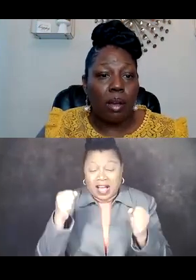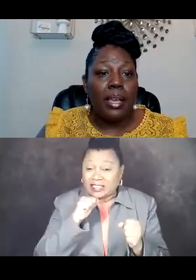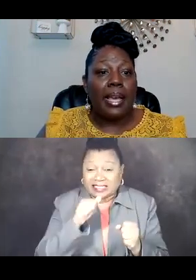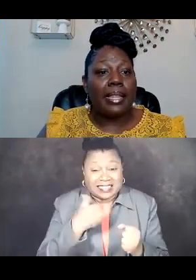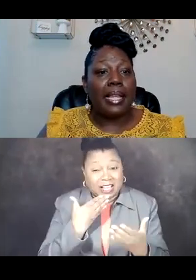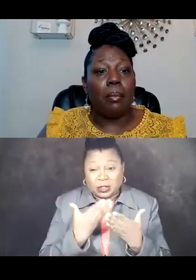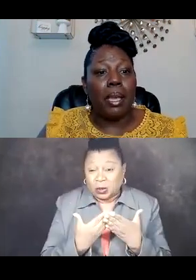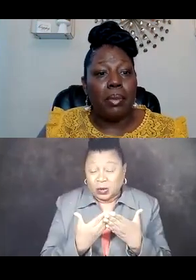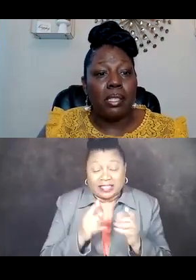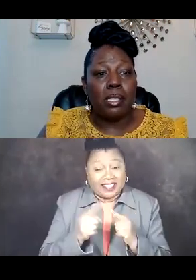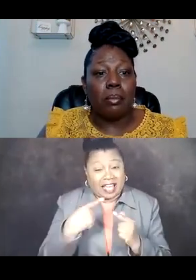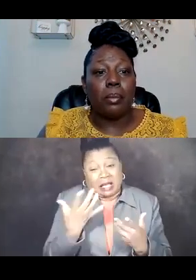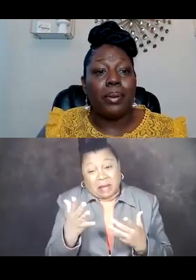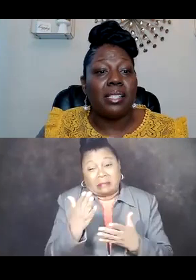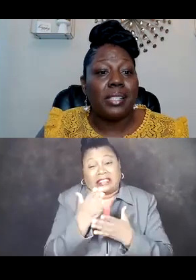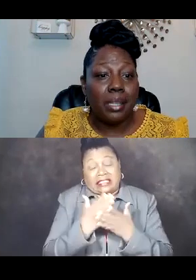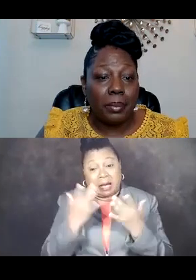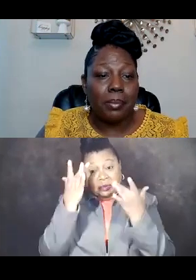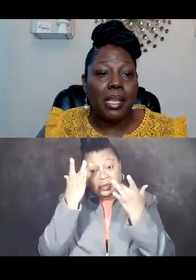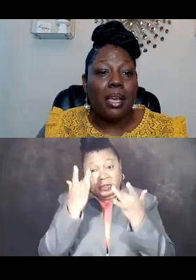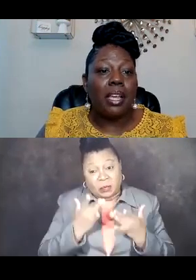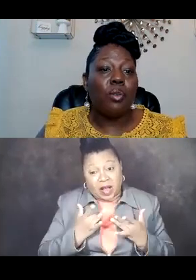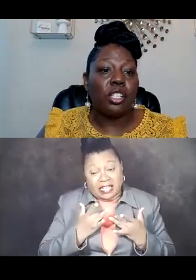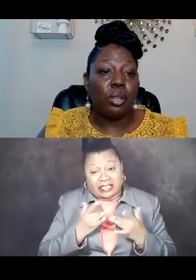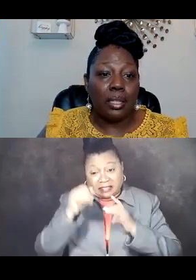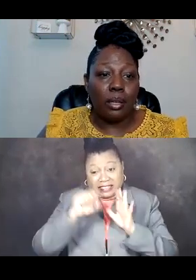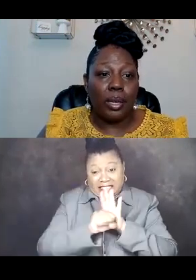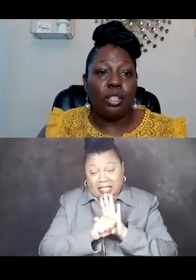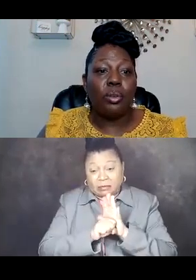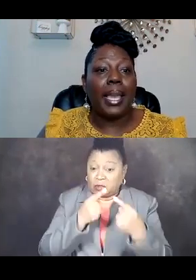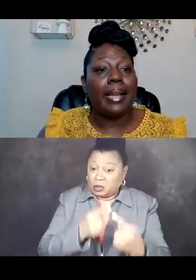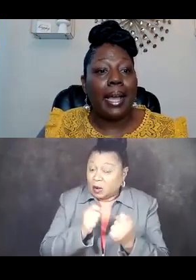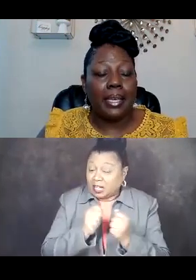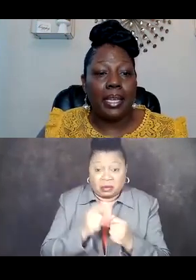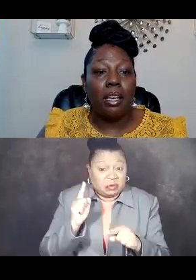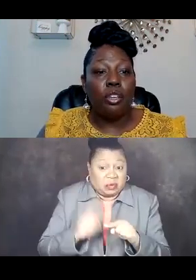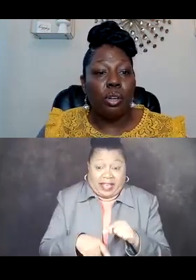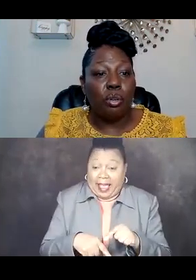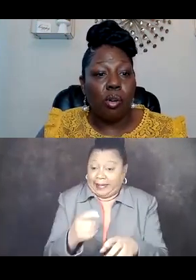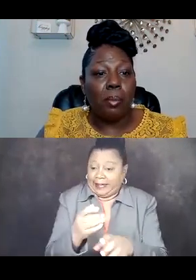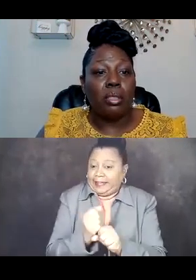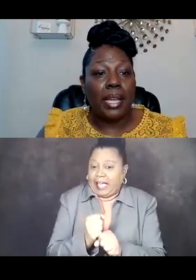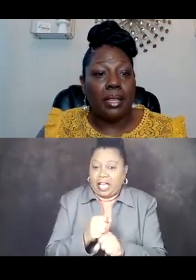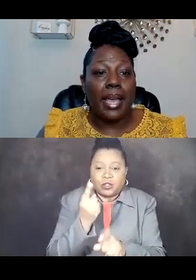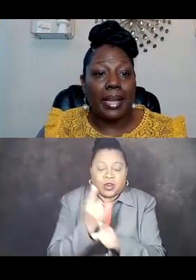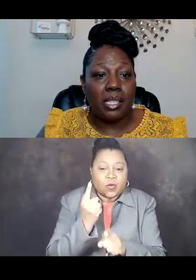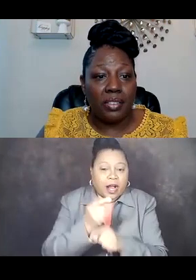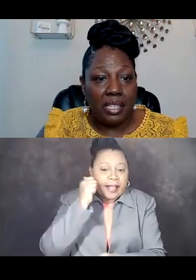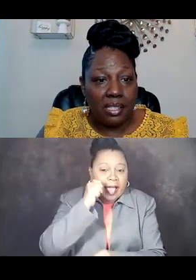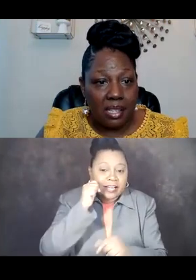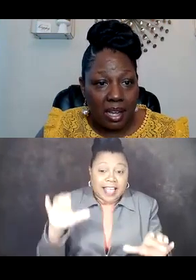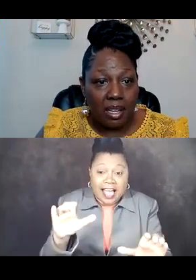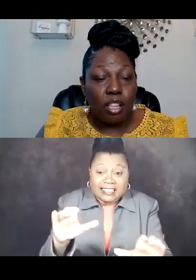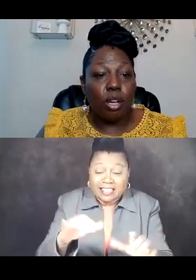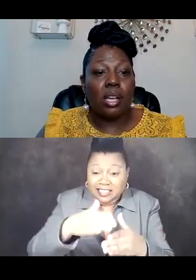so well and that there may be some depressive symptoms that you are struggling with. You cannot get your normal daily